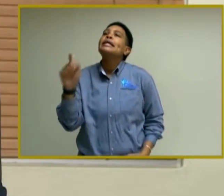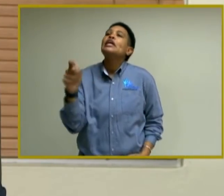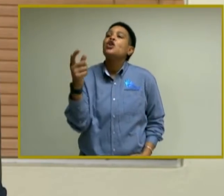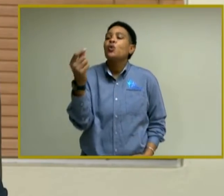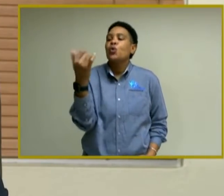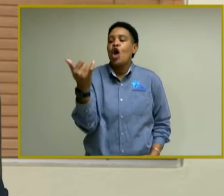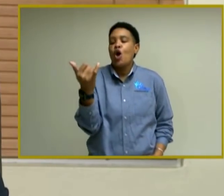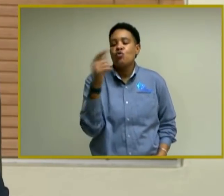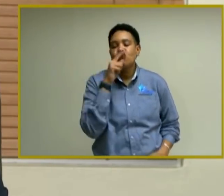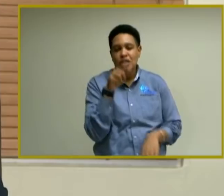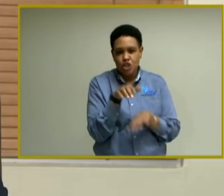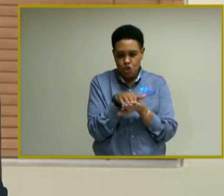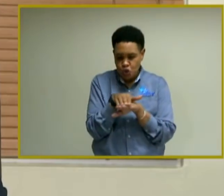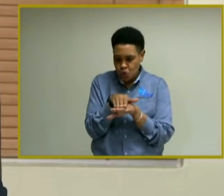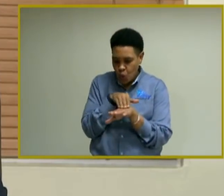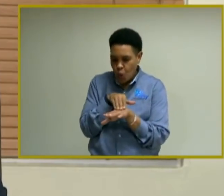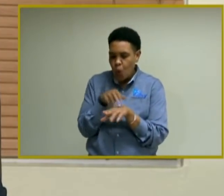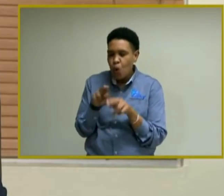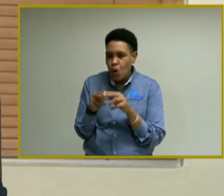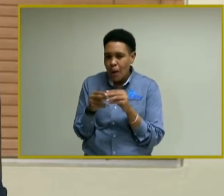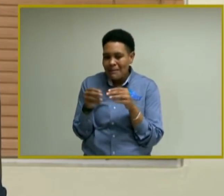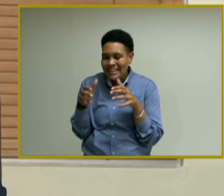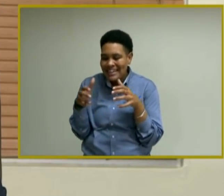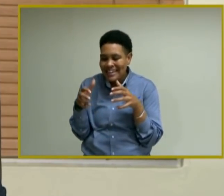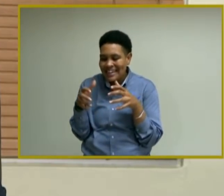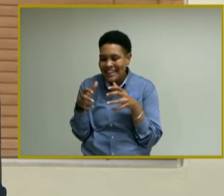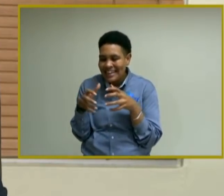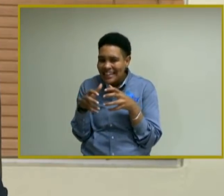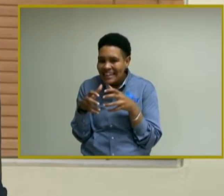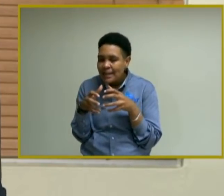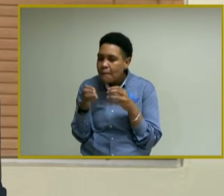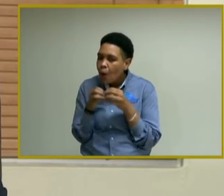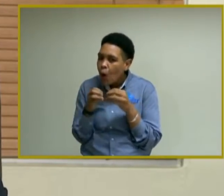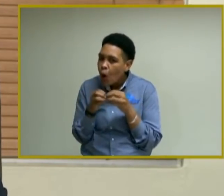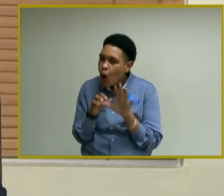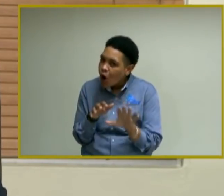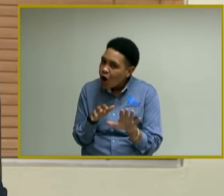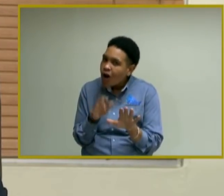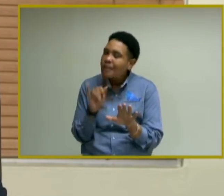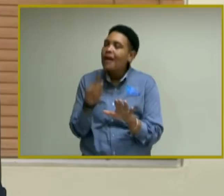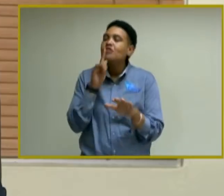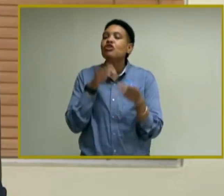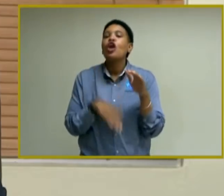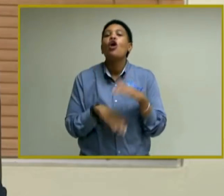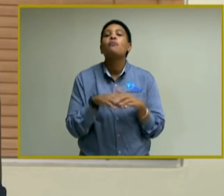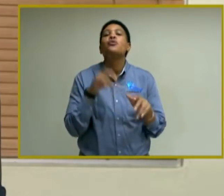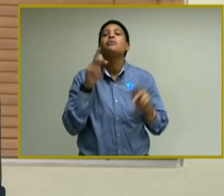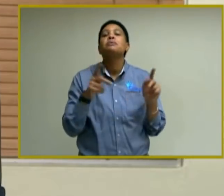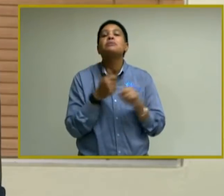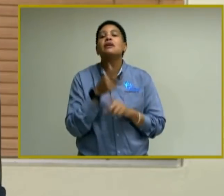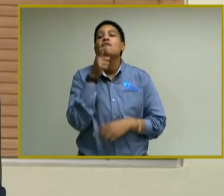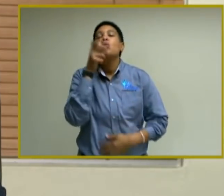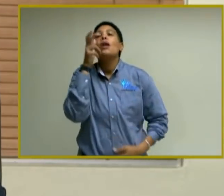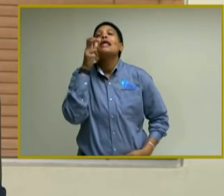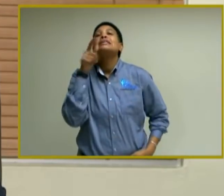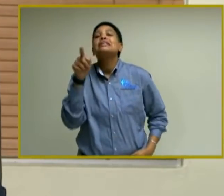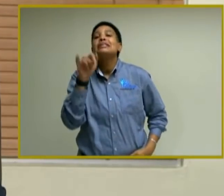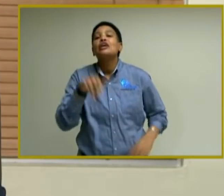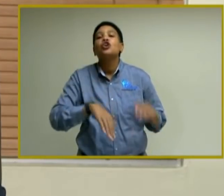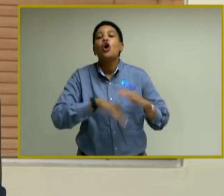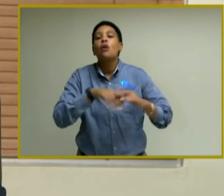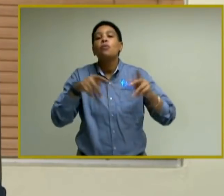now is to slow that down even more, and that is up to persons that are listening. That's up